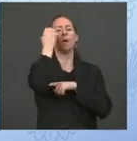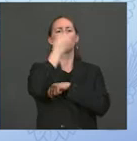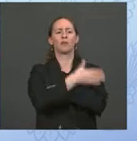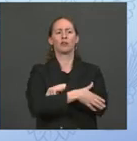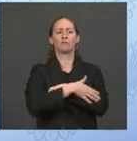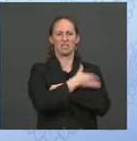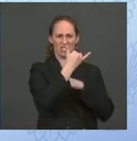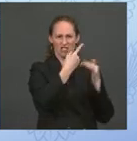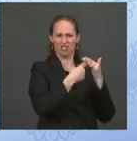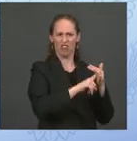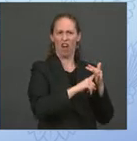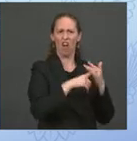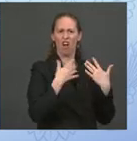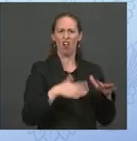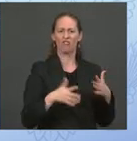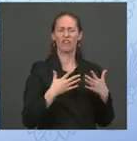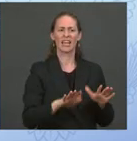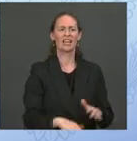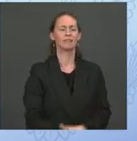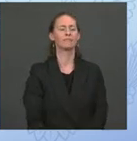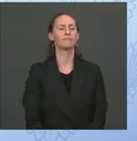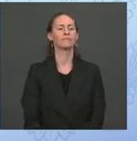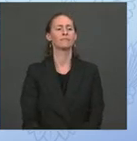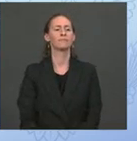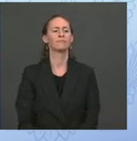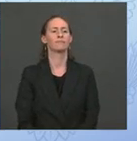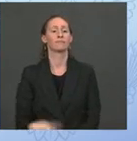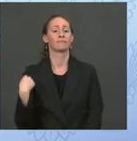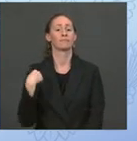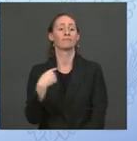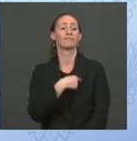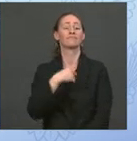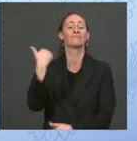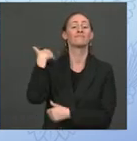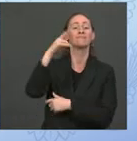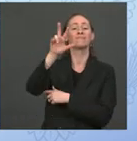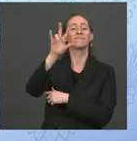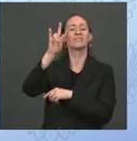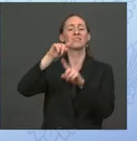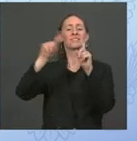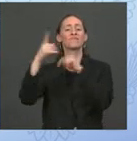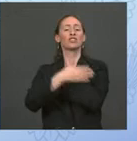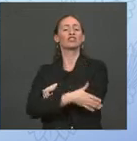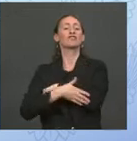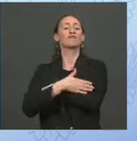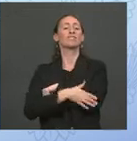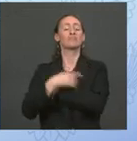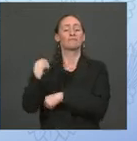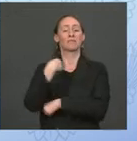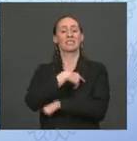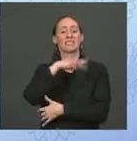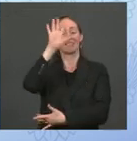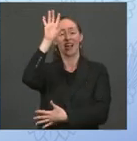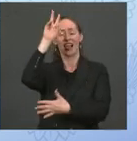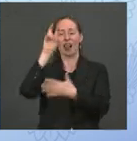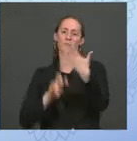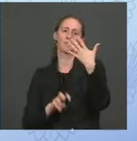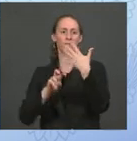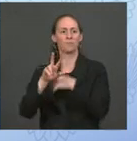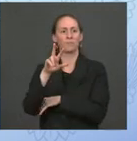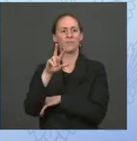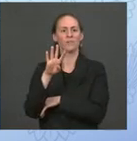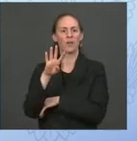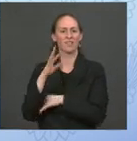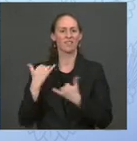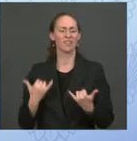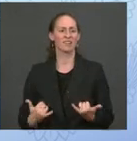significant number of, we rank number 34 out of 37 industrial nations in the world, and the number of where we rank in terms of